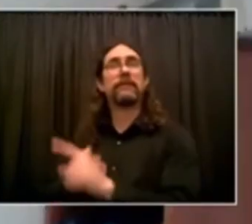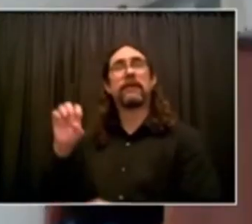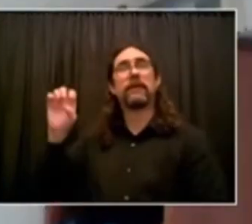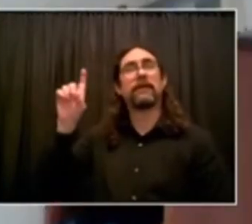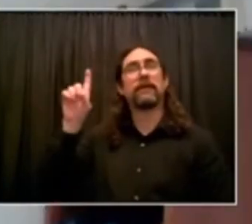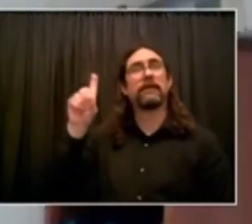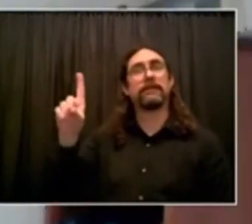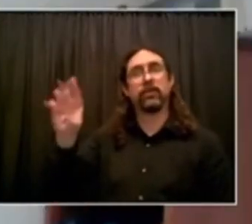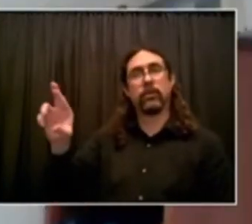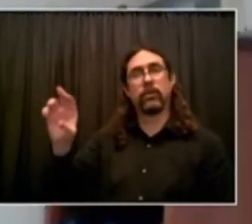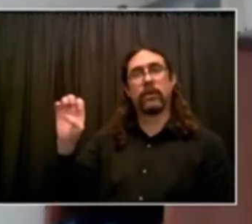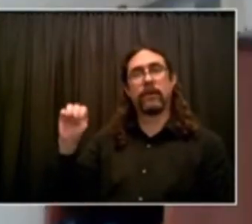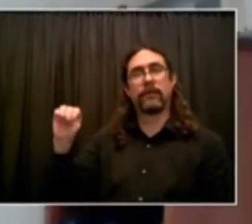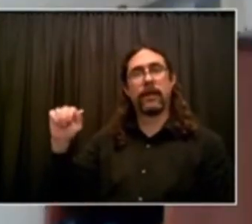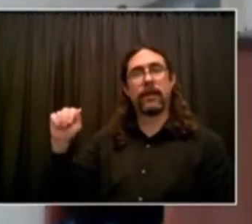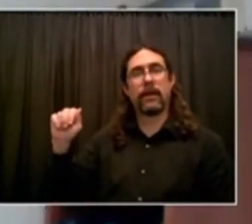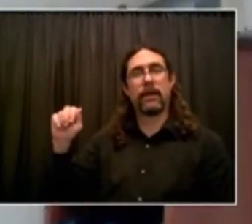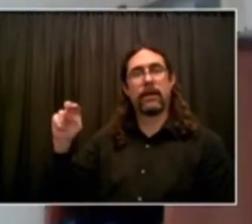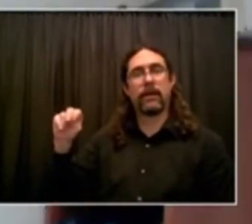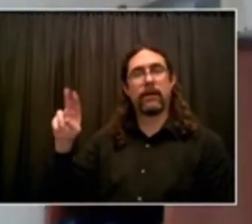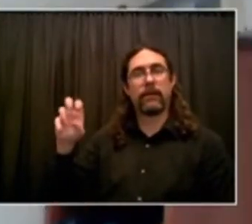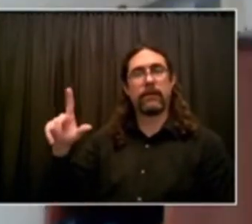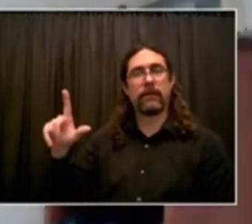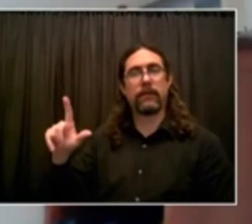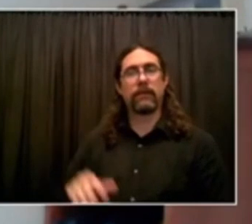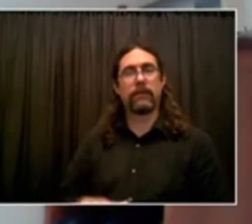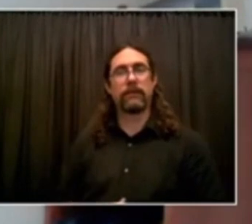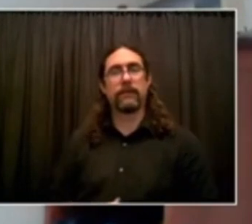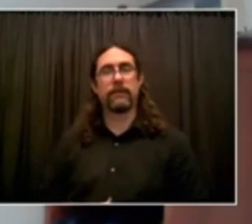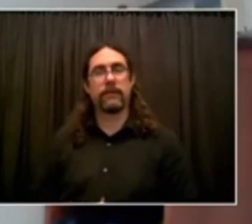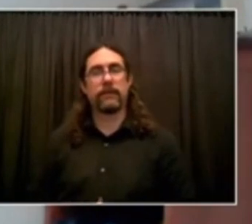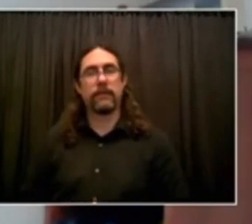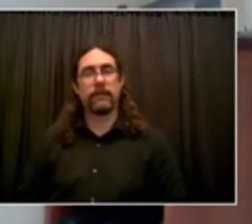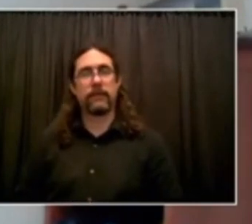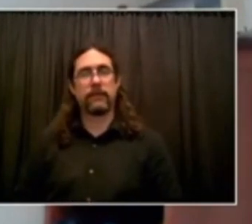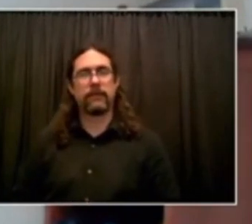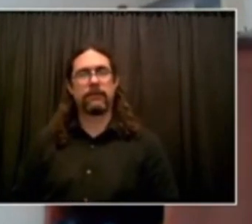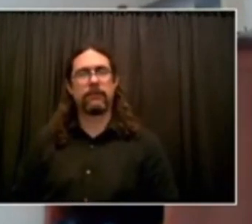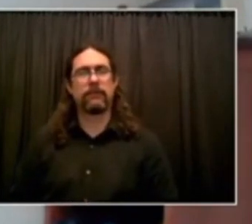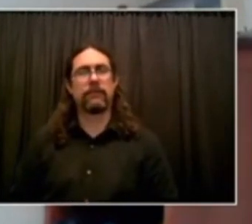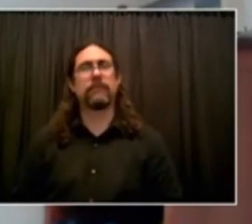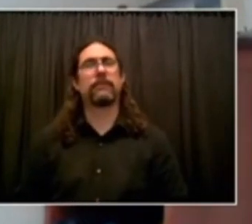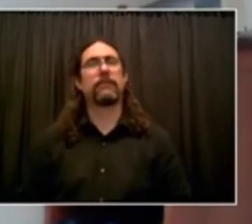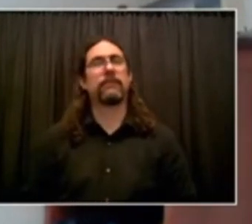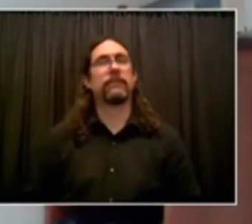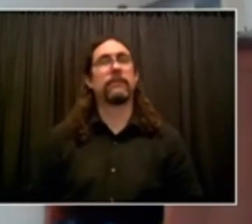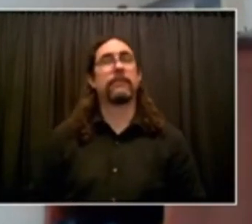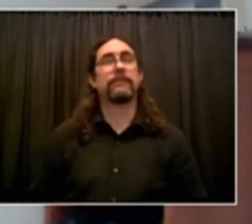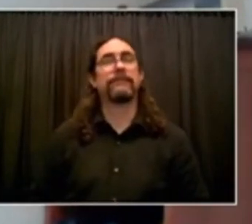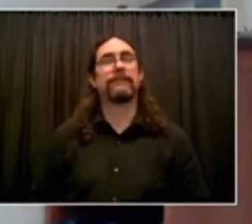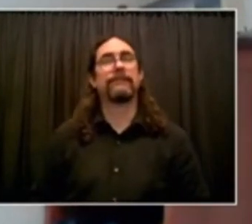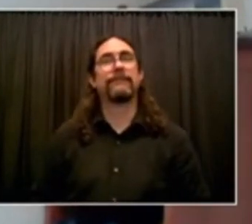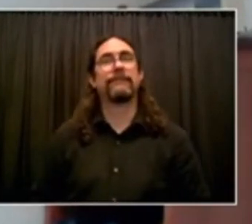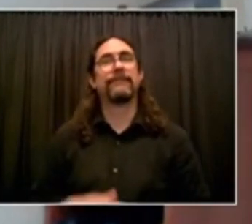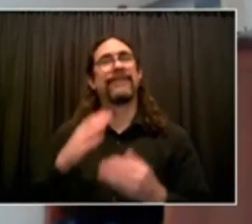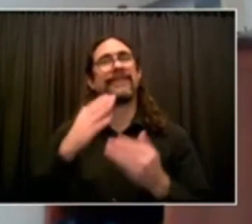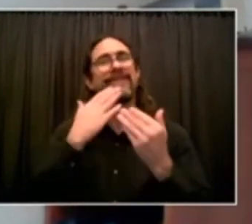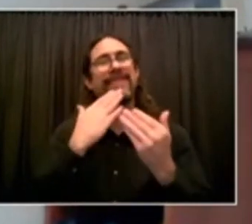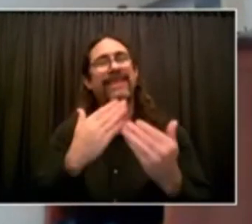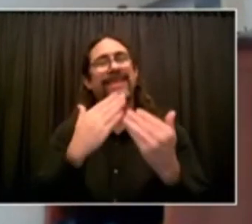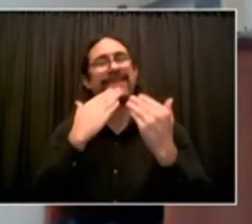For everyone out there, Delta, Omicron, they represent real threat. We've been making